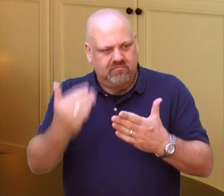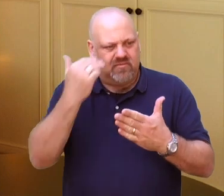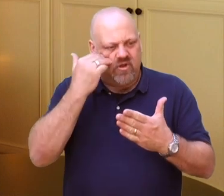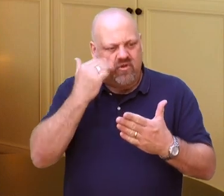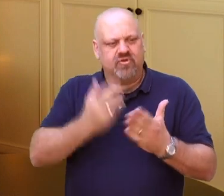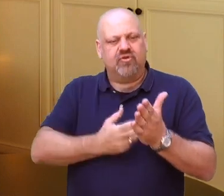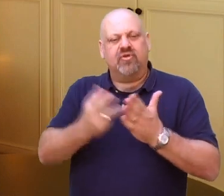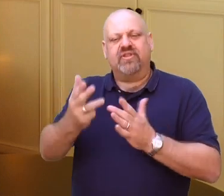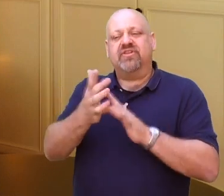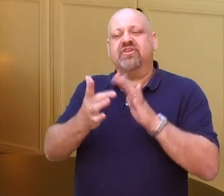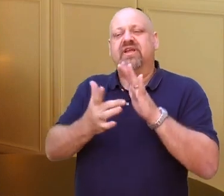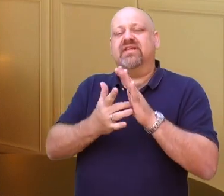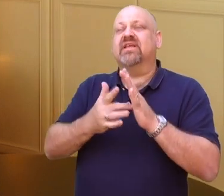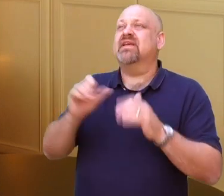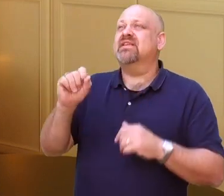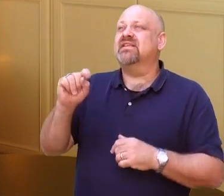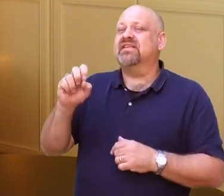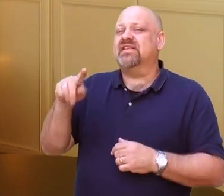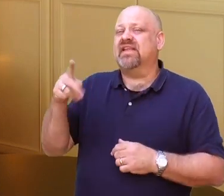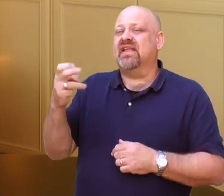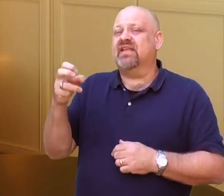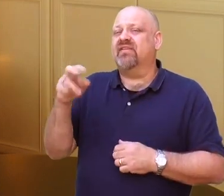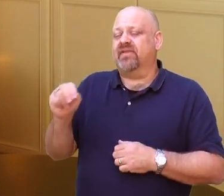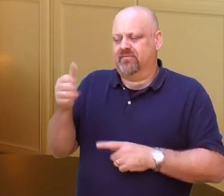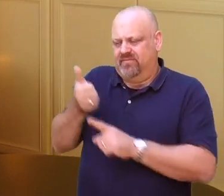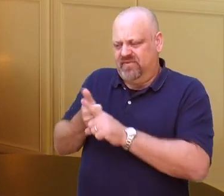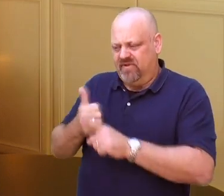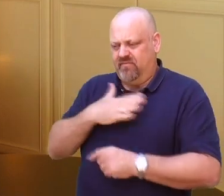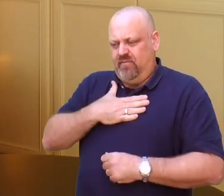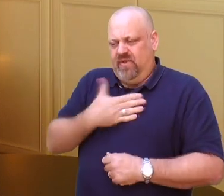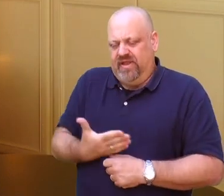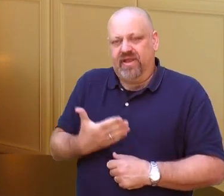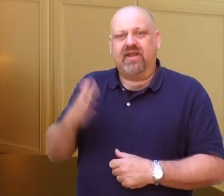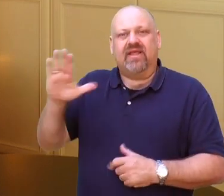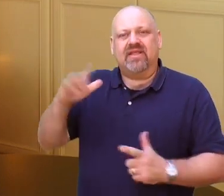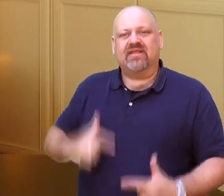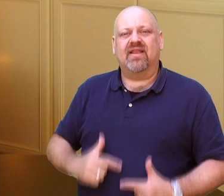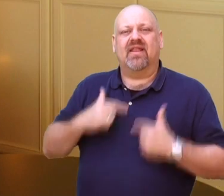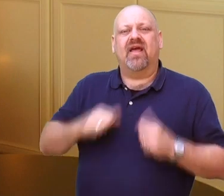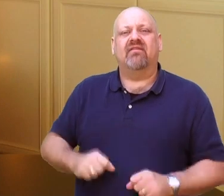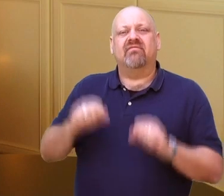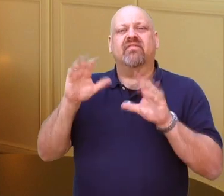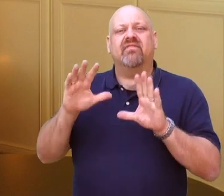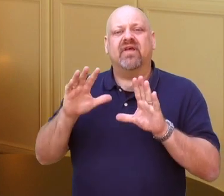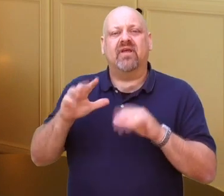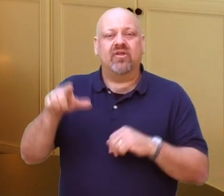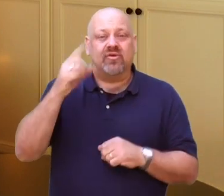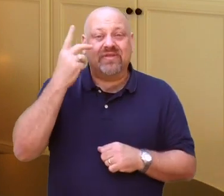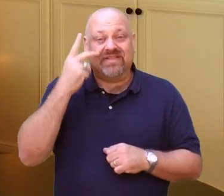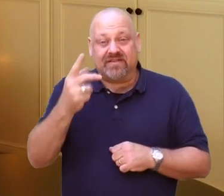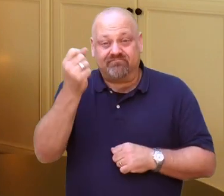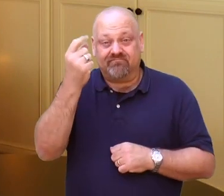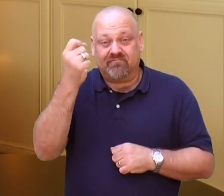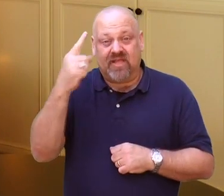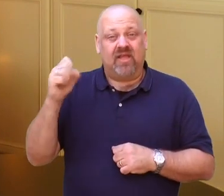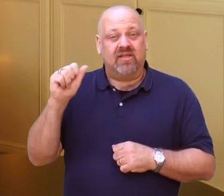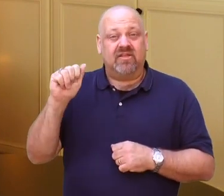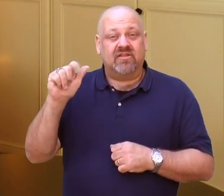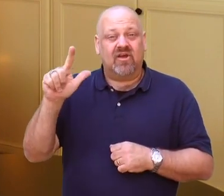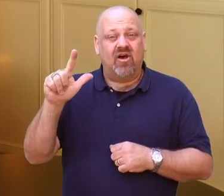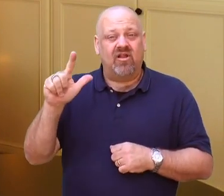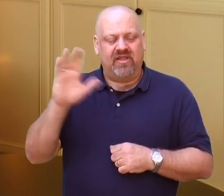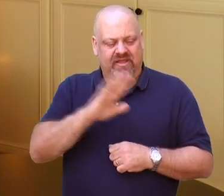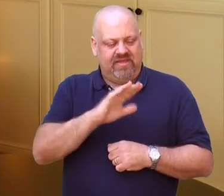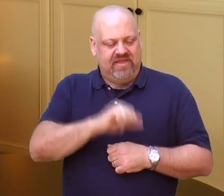of Jesus, for which Stephen was willing to give his life. We see Saul's